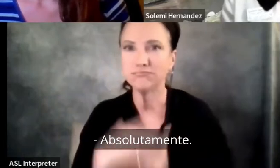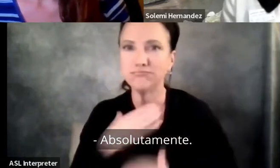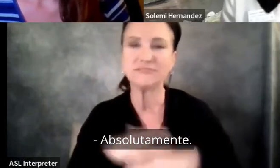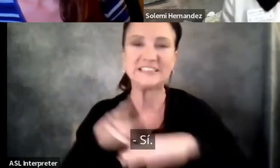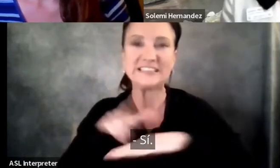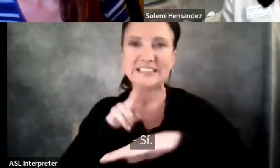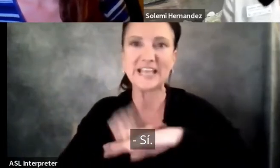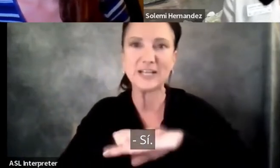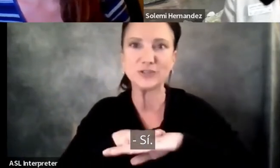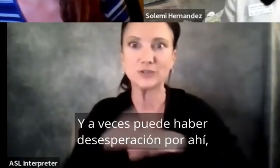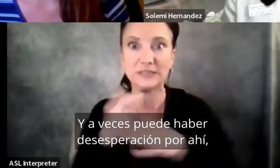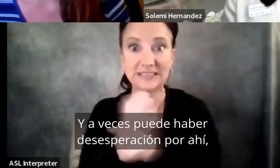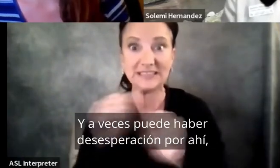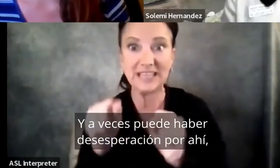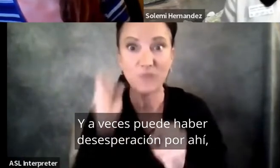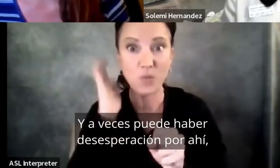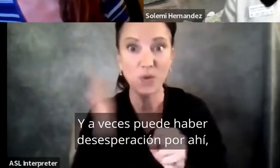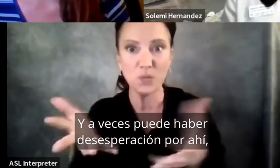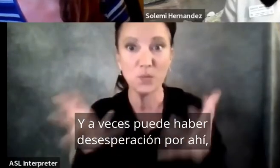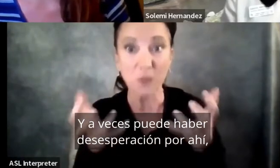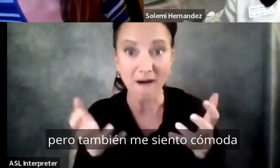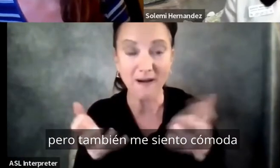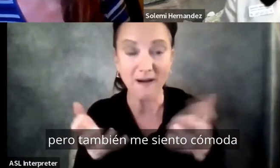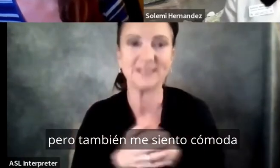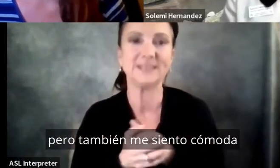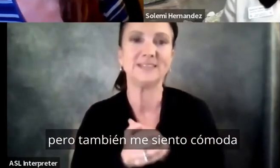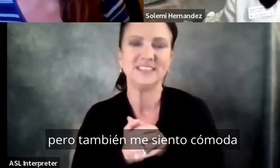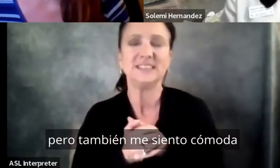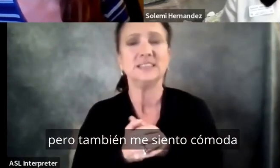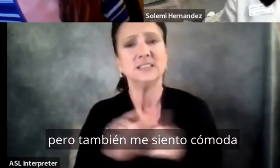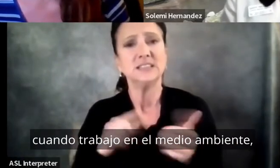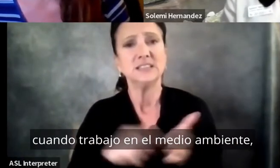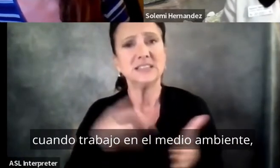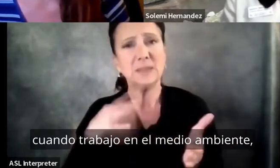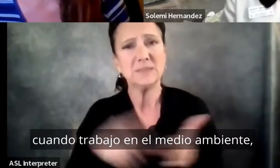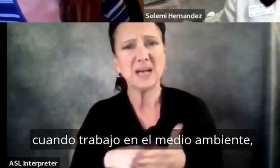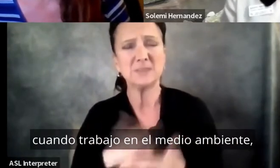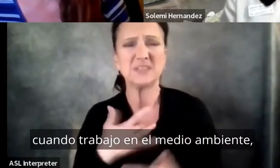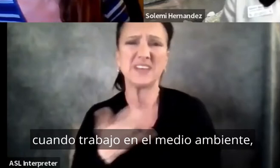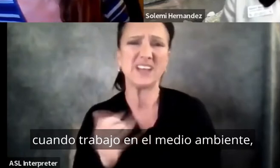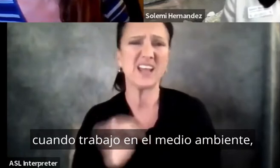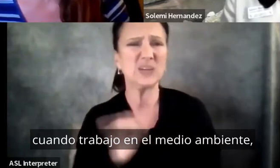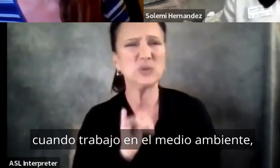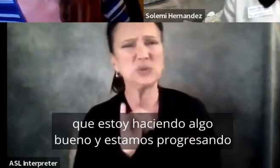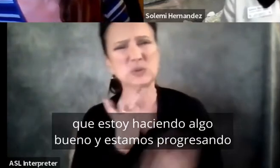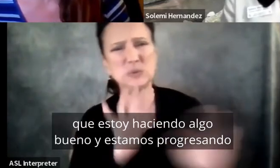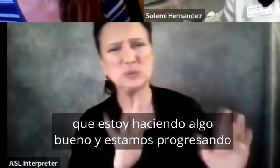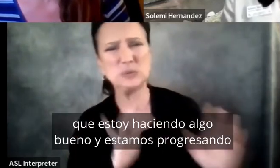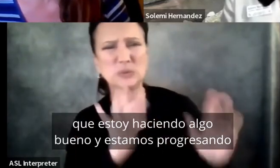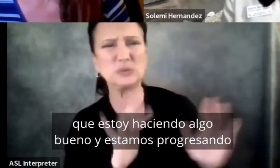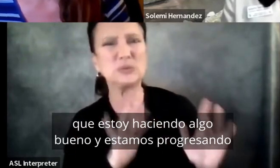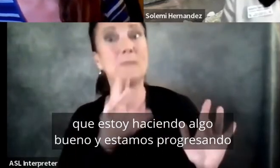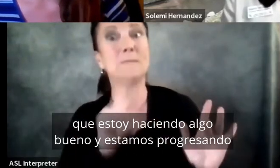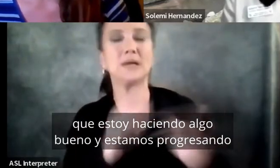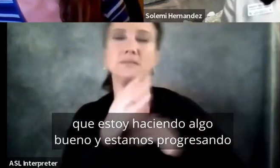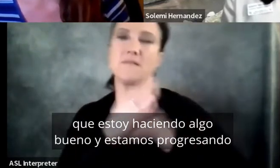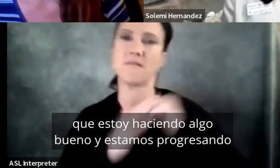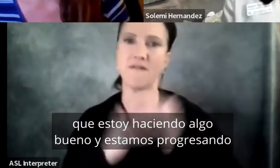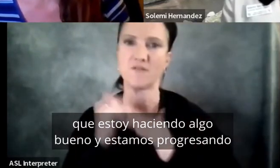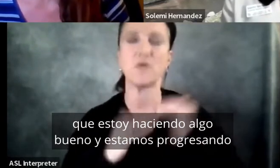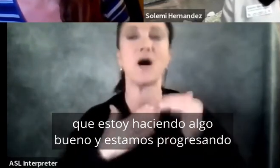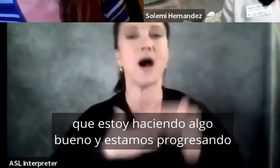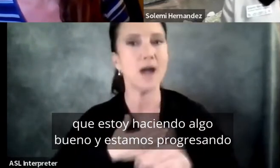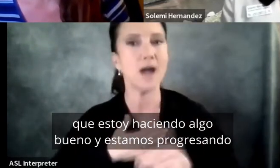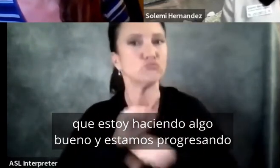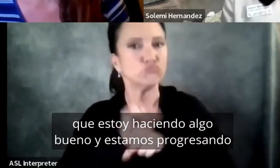Absolutely. Yeah. And sometimes there can be despair out there, but I feel comfort too when I'm working on the environment that, you know, I'm doing